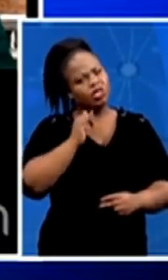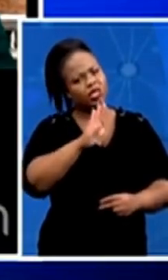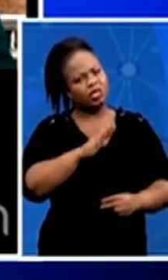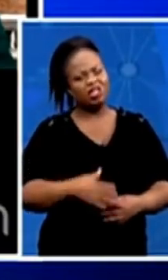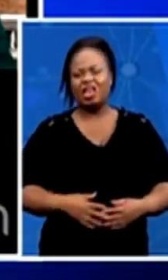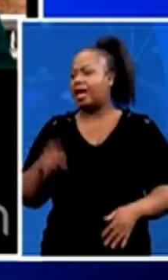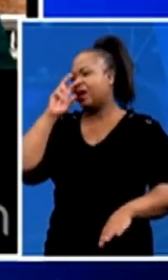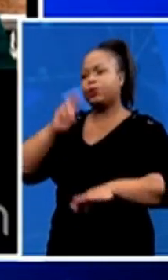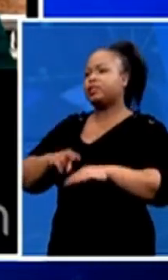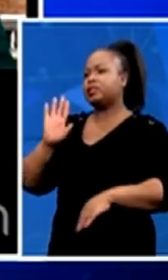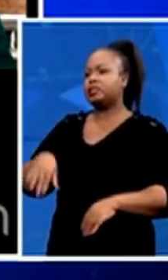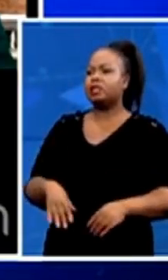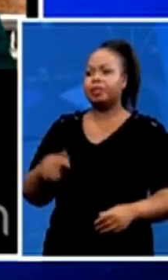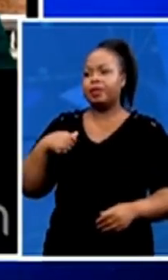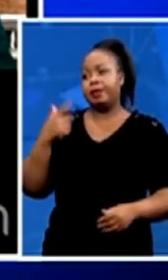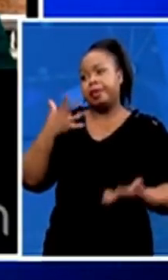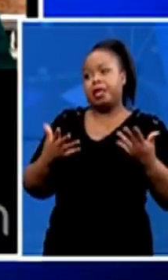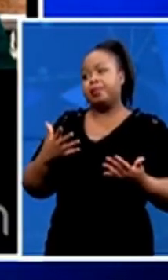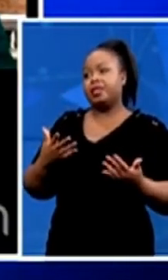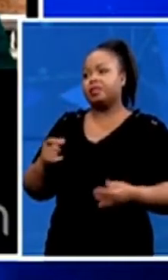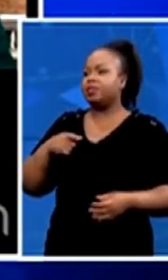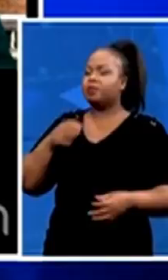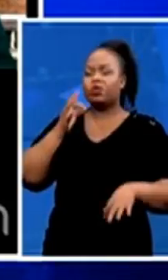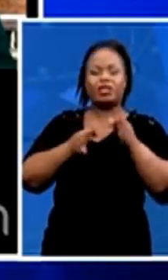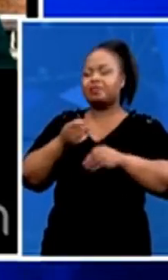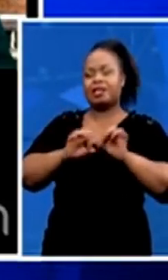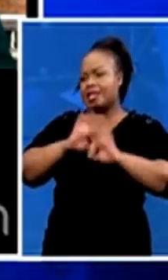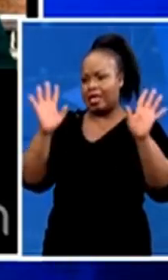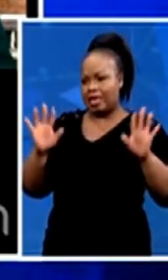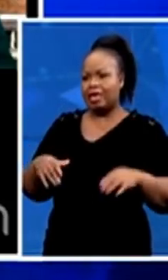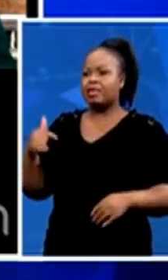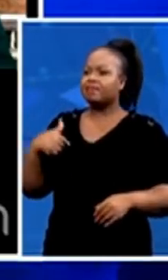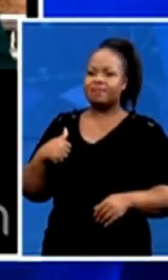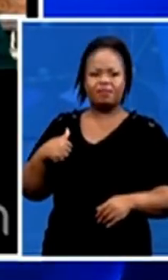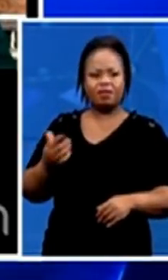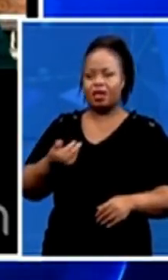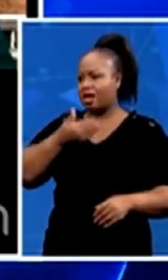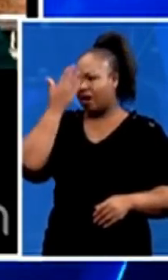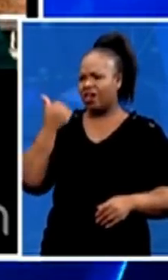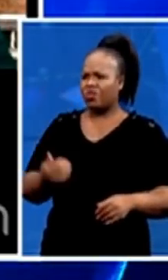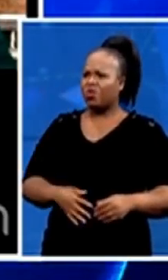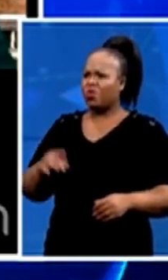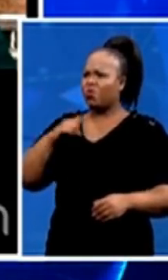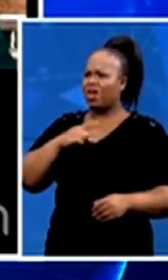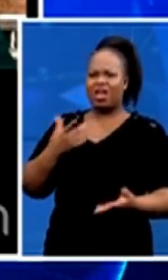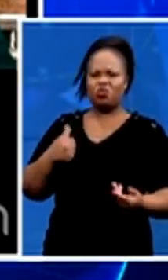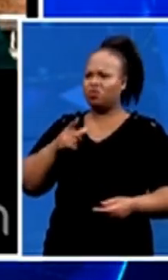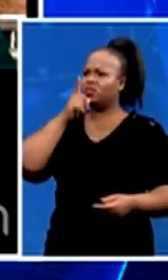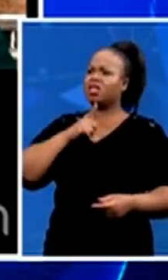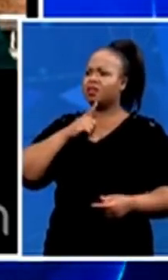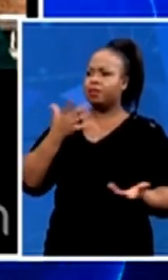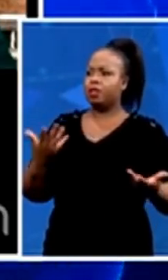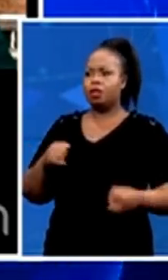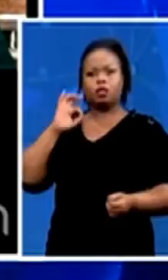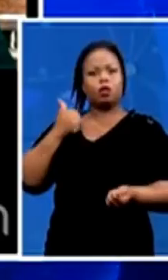not articulating this correct. I don't know why I'm being told that the conviction was only